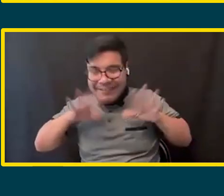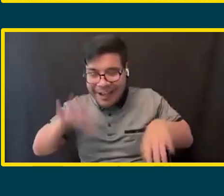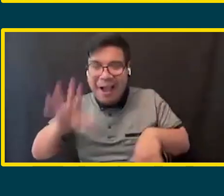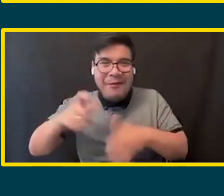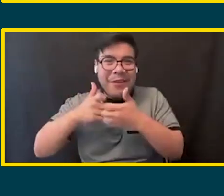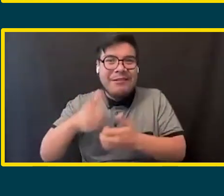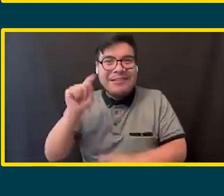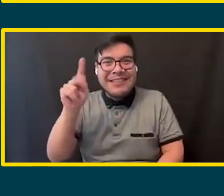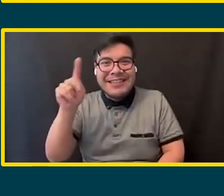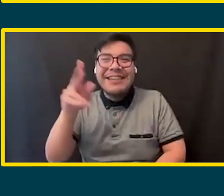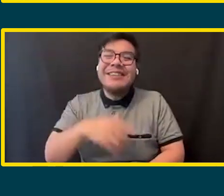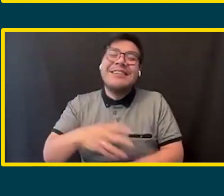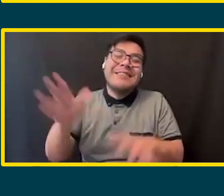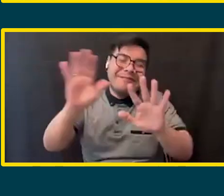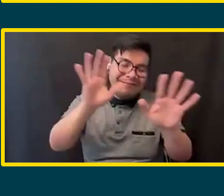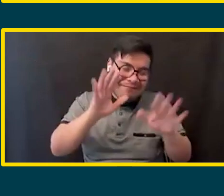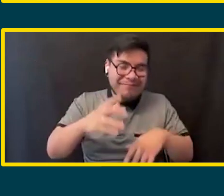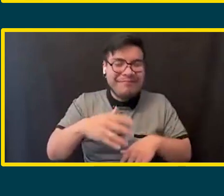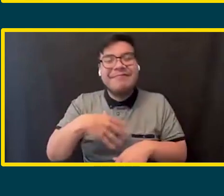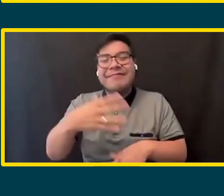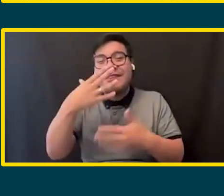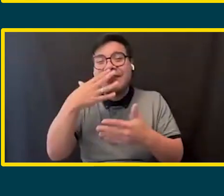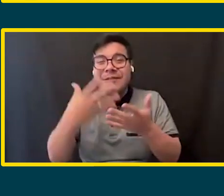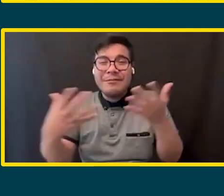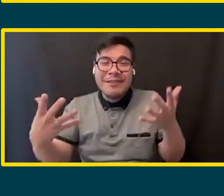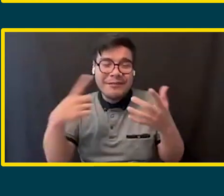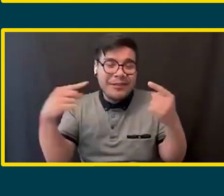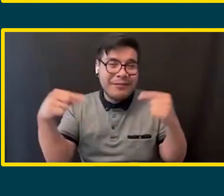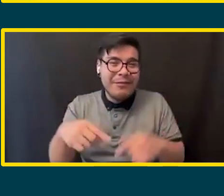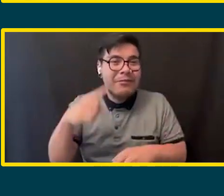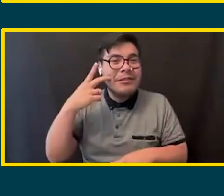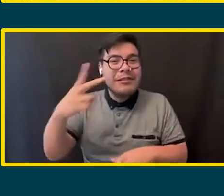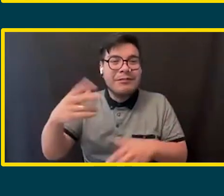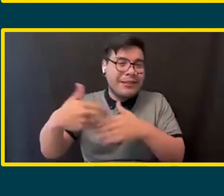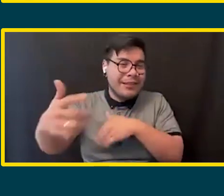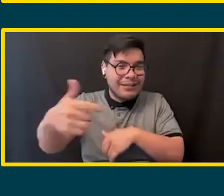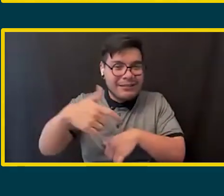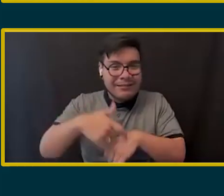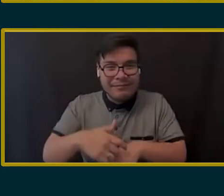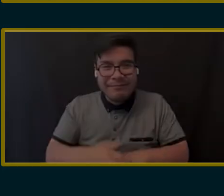here. I adore you. I love you. We'll see you next month. Goodbye.